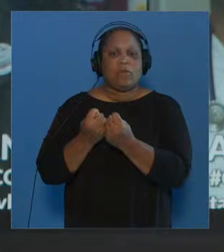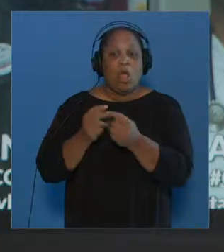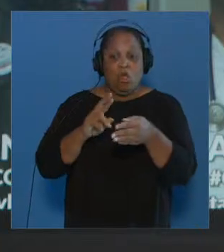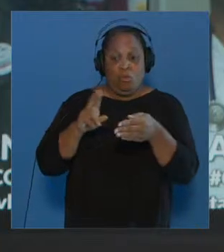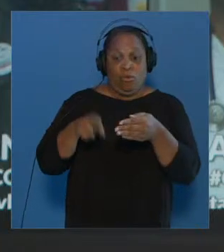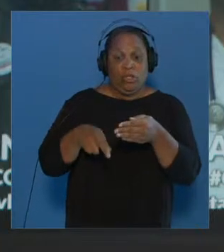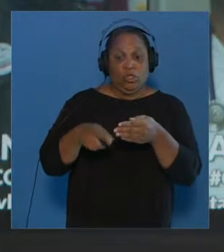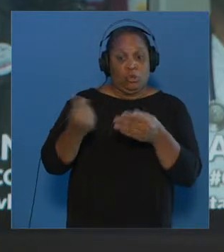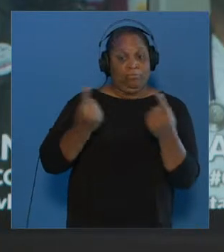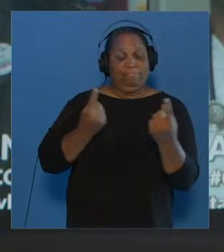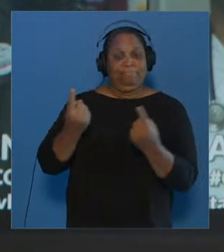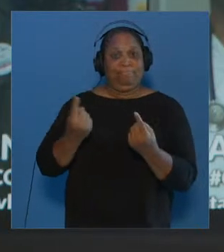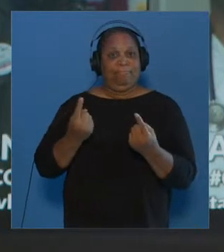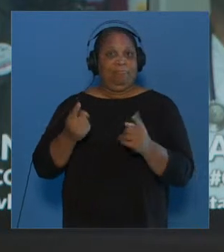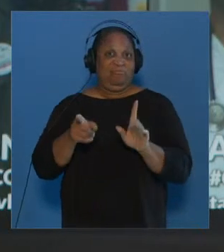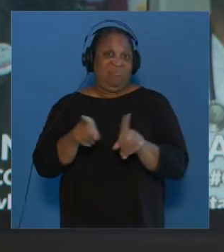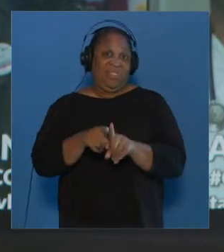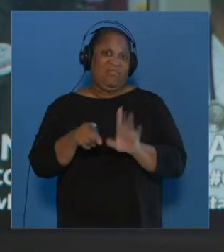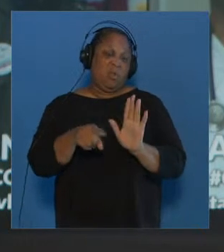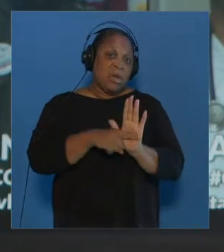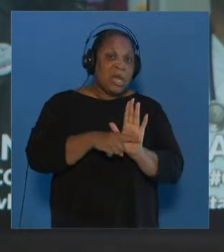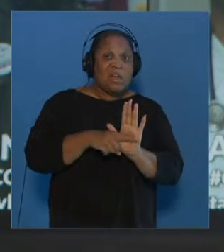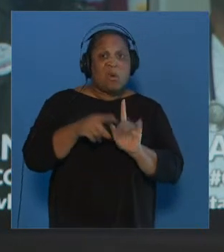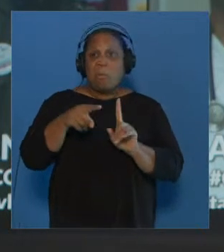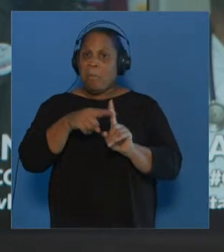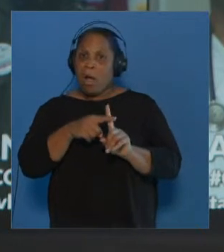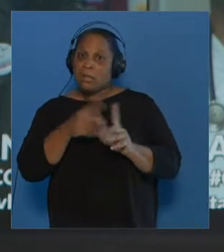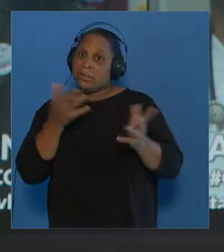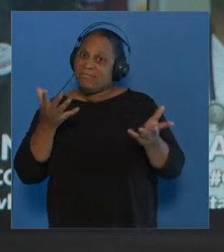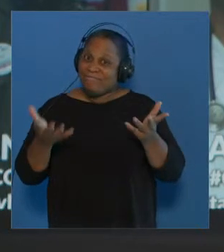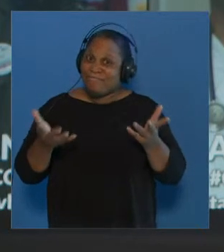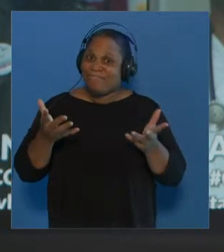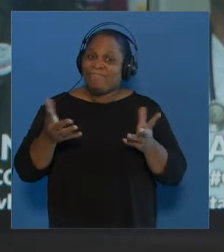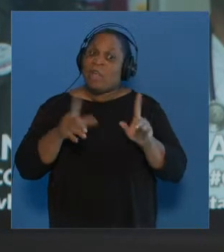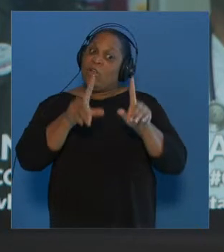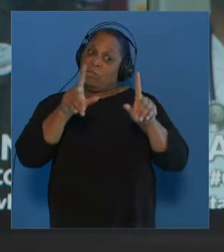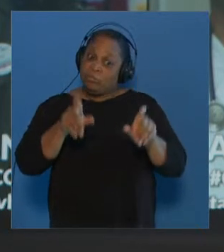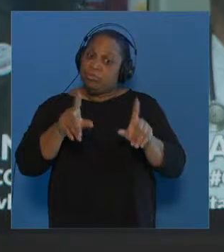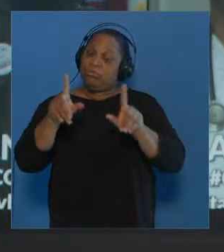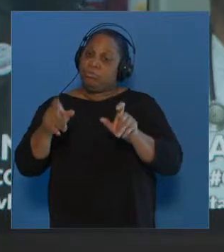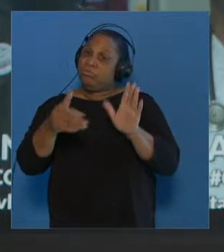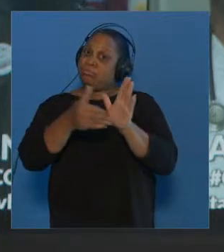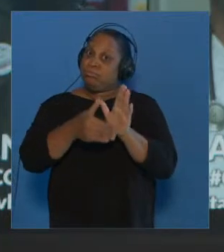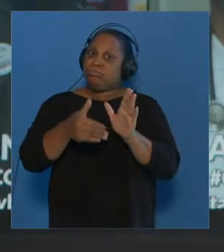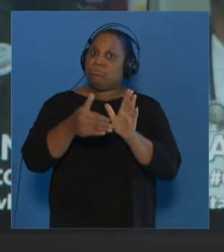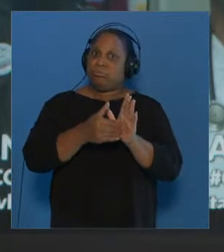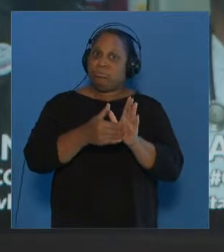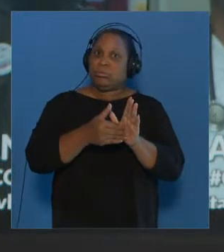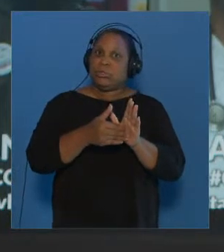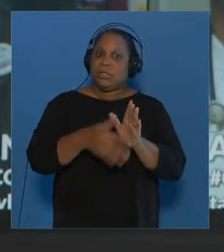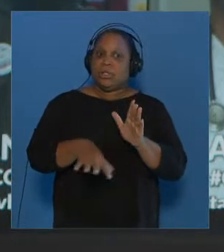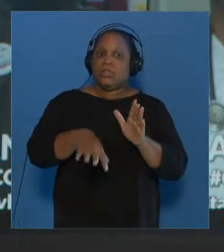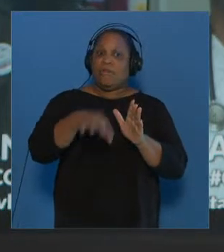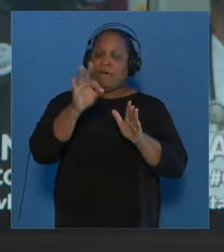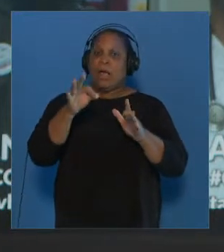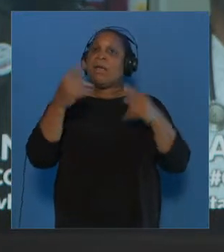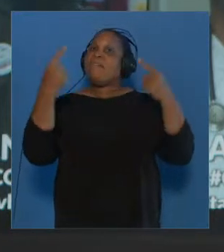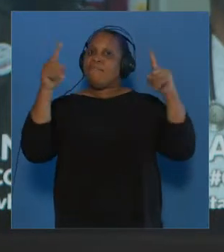results that are coming in, even if they're negative or positive, being retested to come to that final